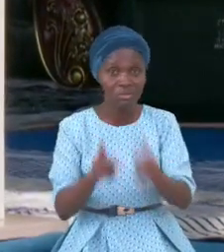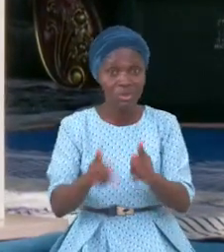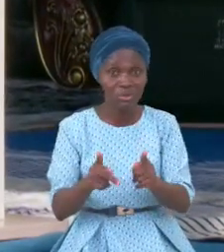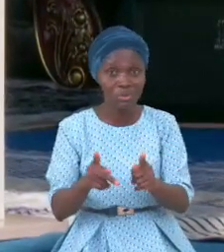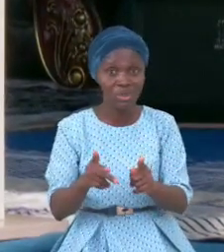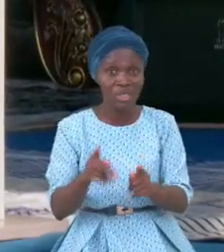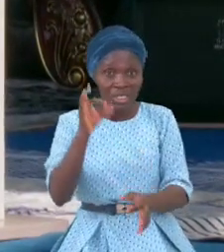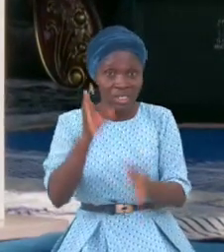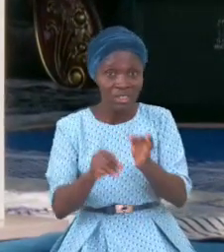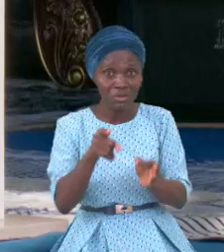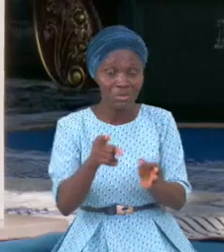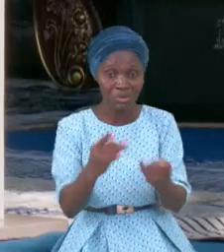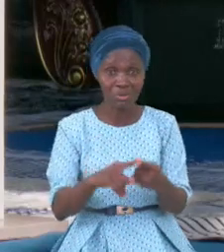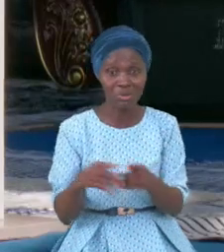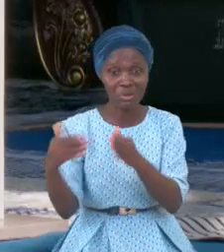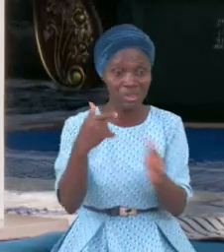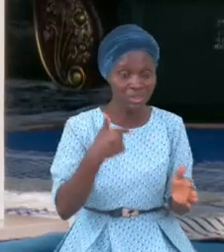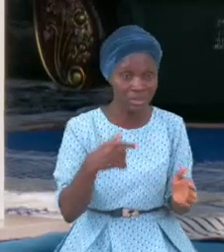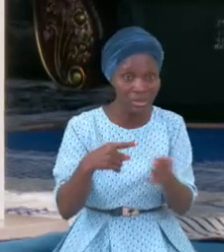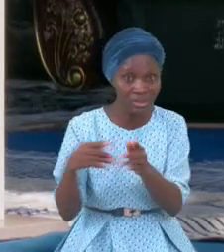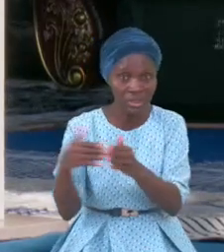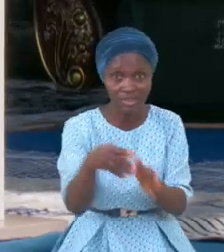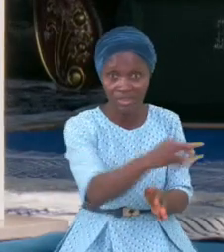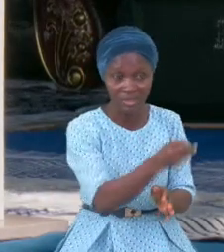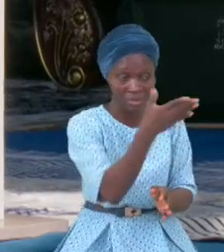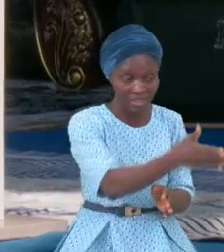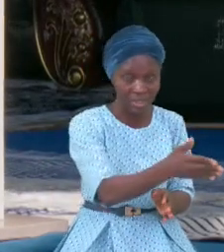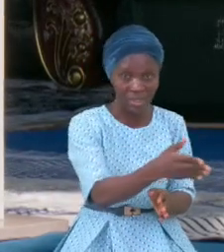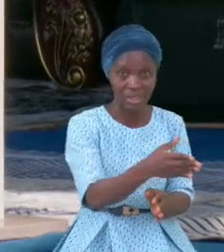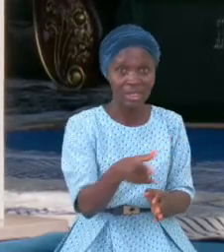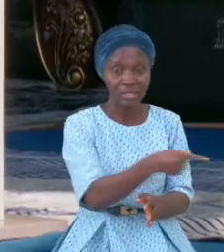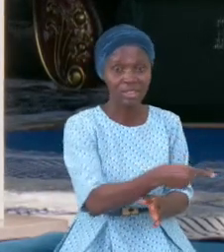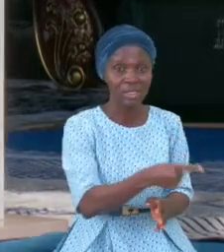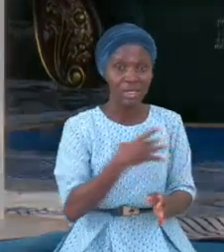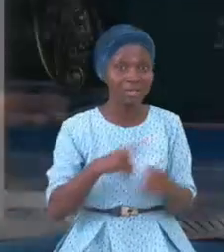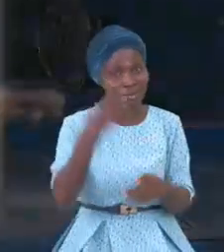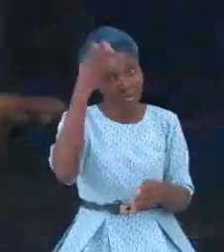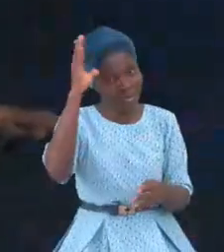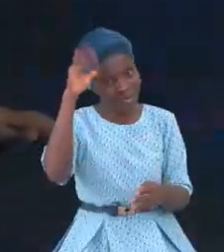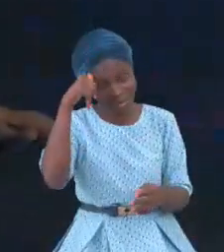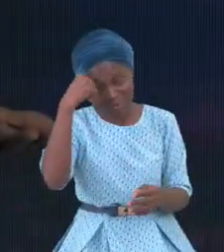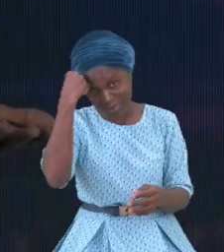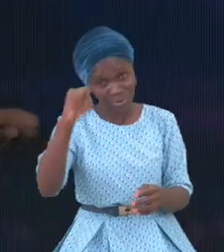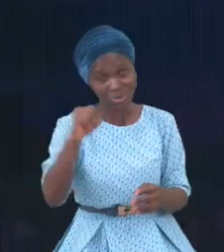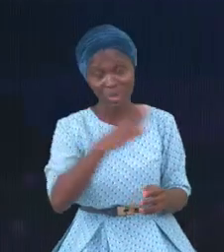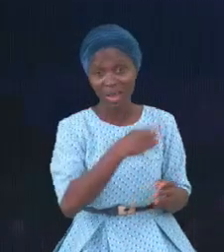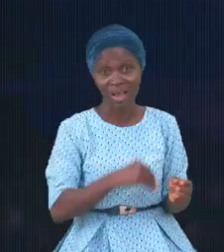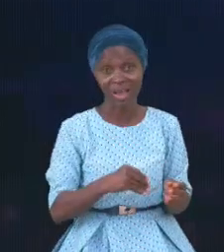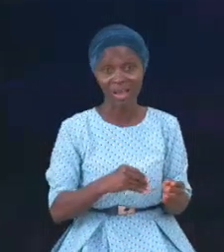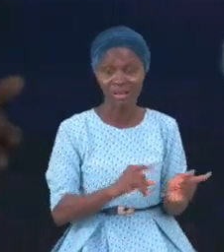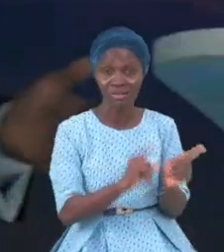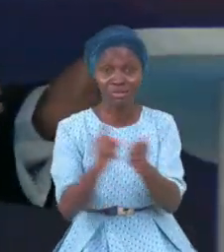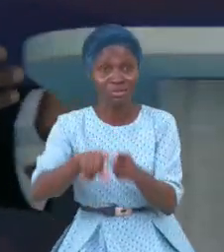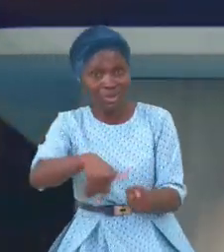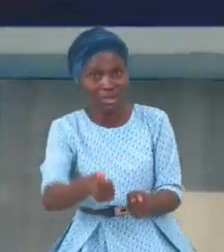want to tell you this direction. Shouldn't I abandon them and then just go away? No, you have to lead them to the land of promise.